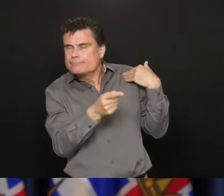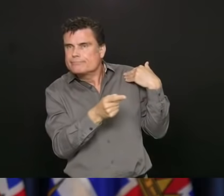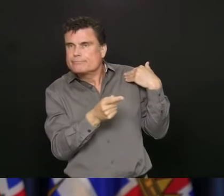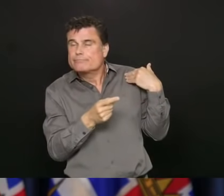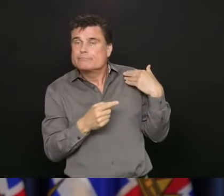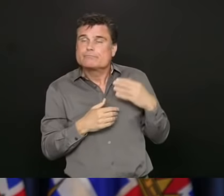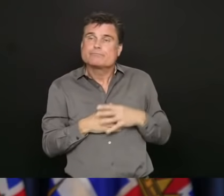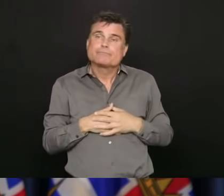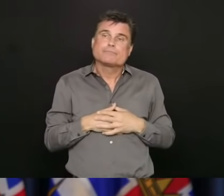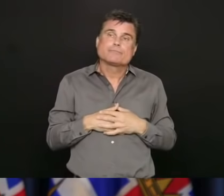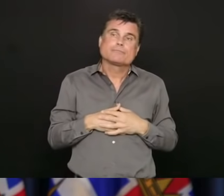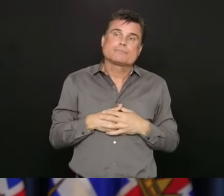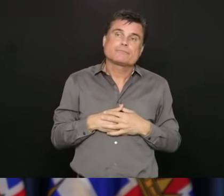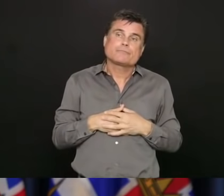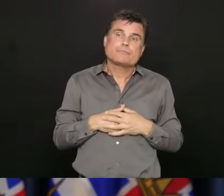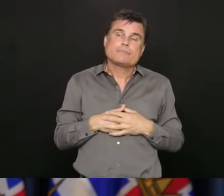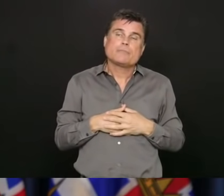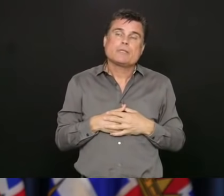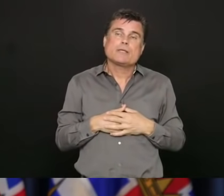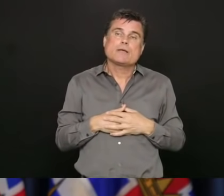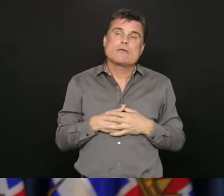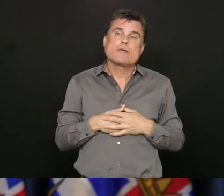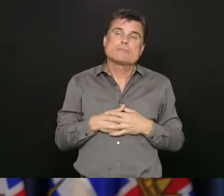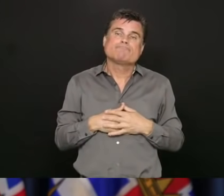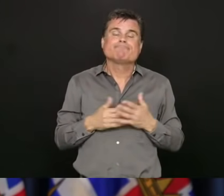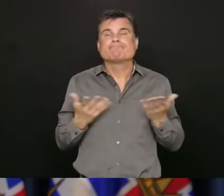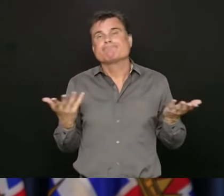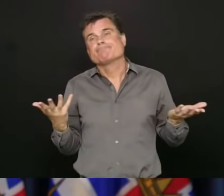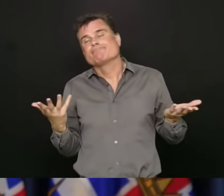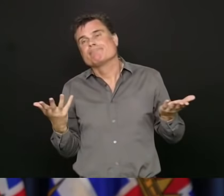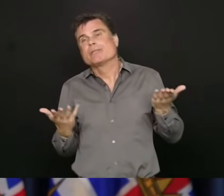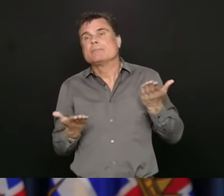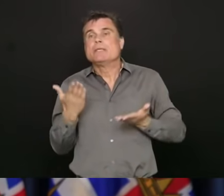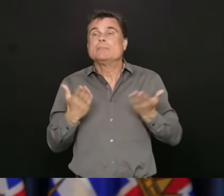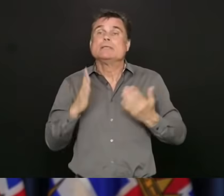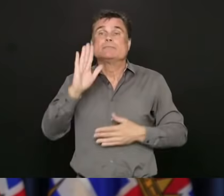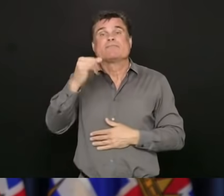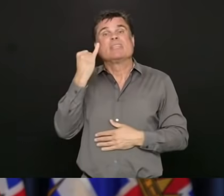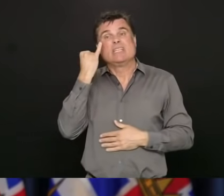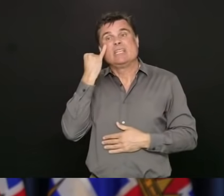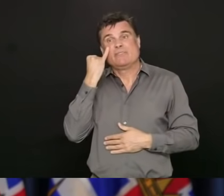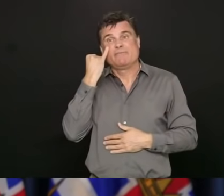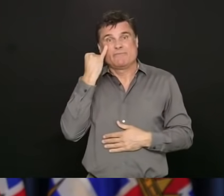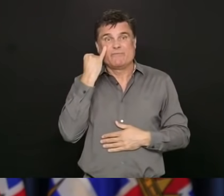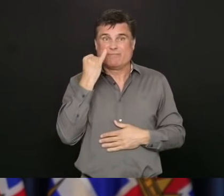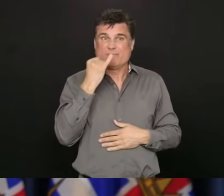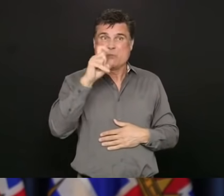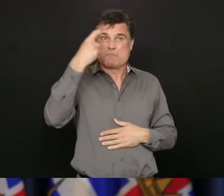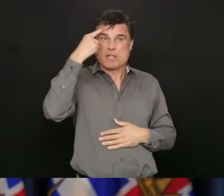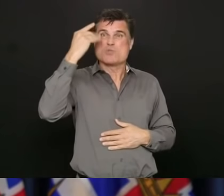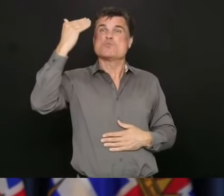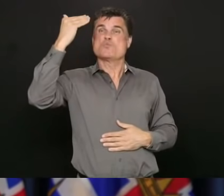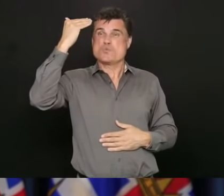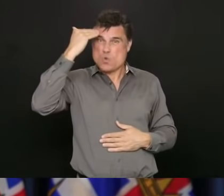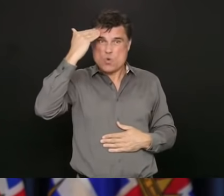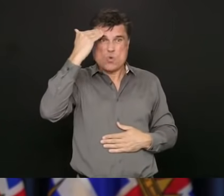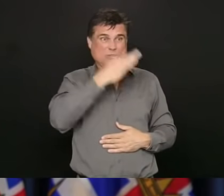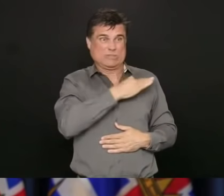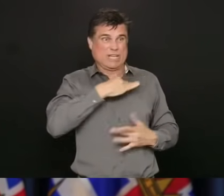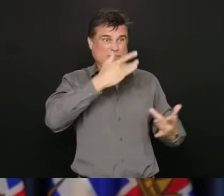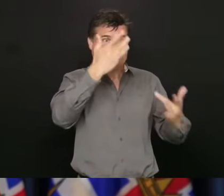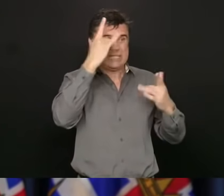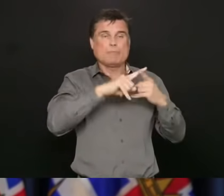excuse, but there may be other rationales for decisions and actions that employers take. That was the objective of the